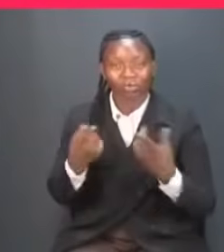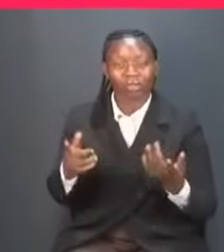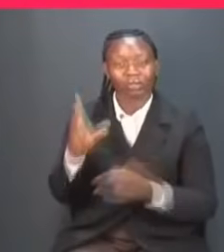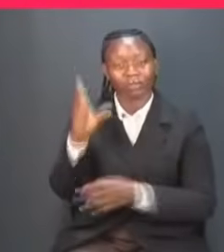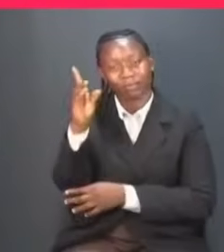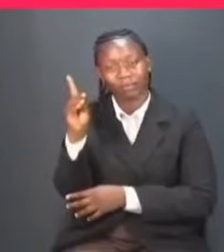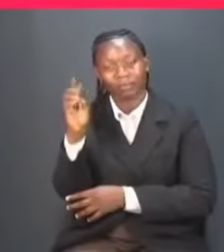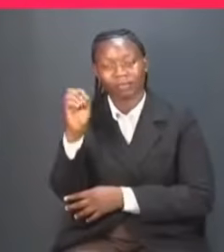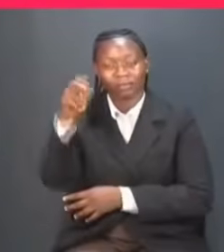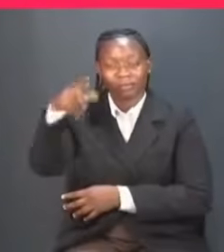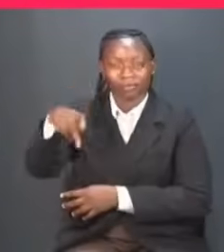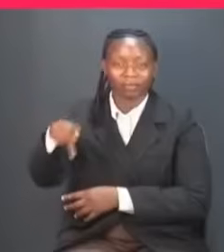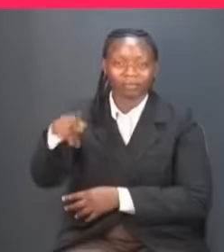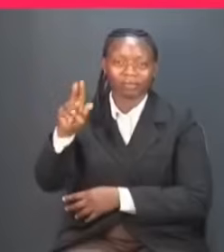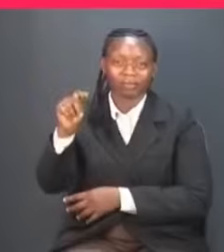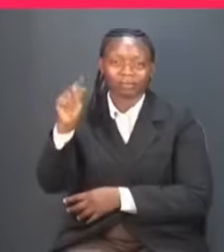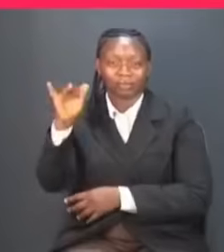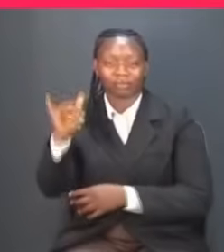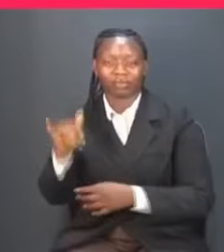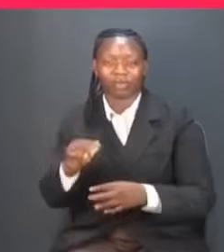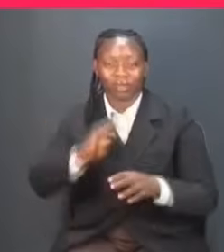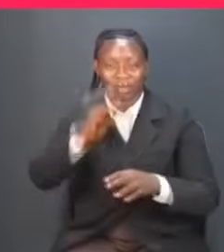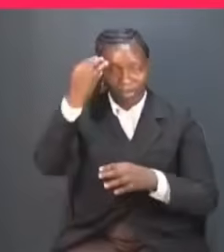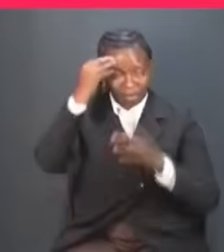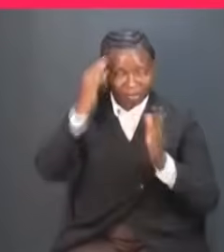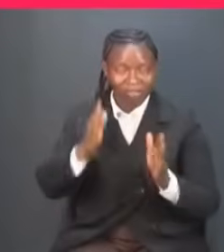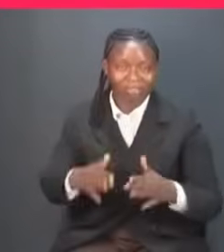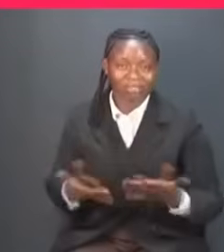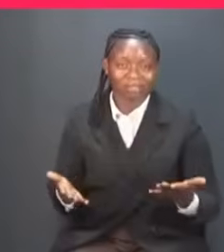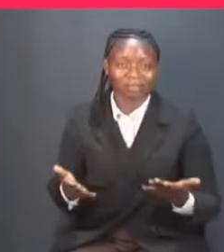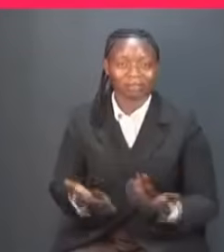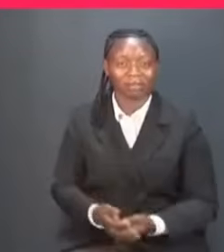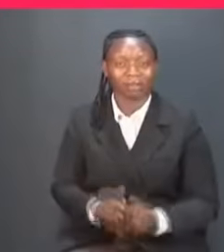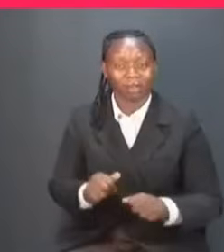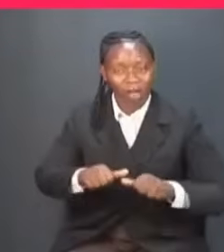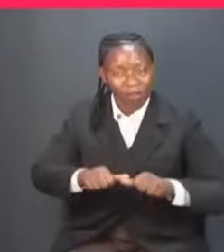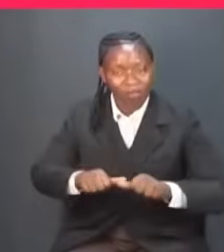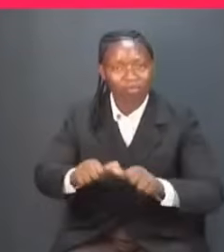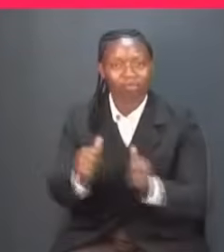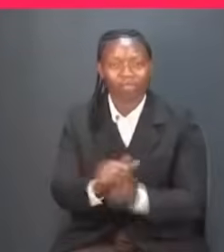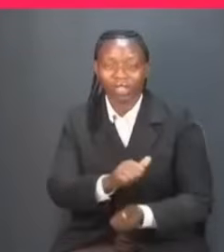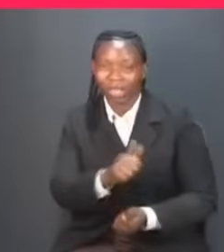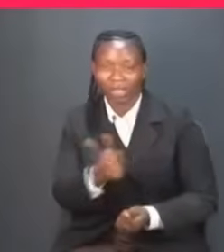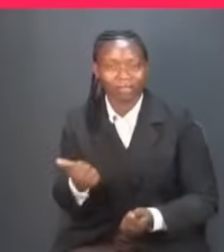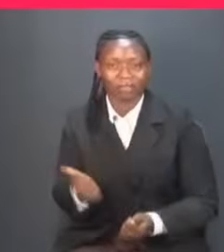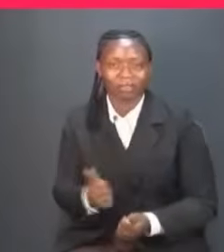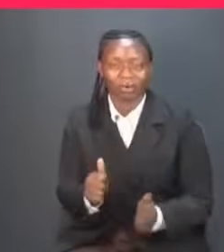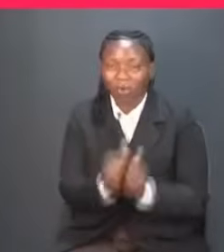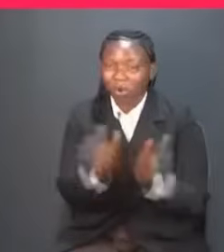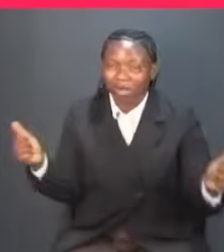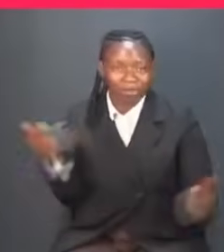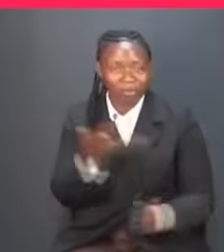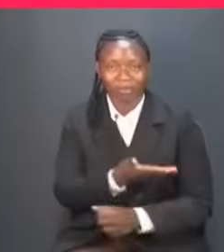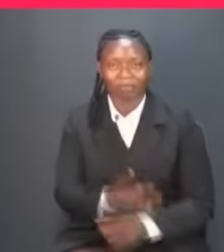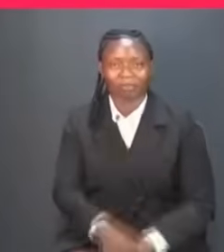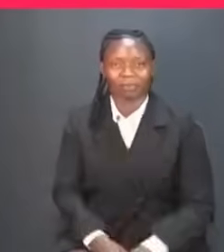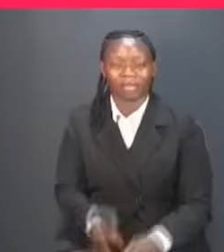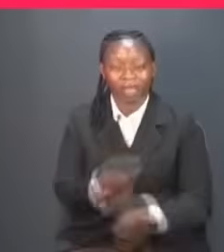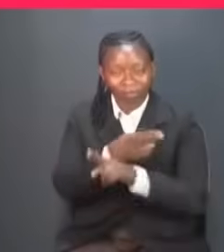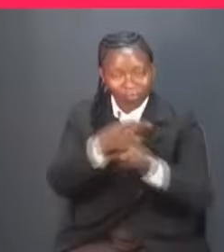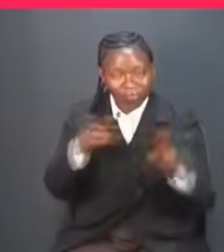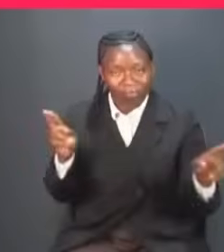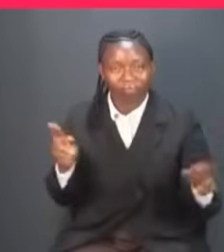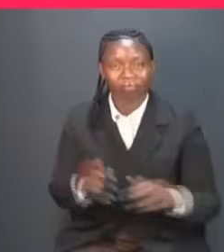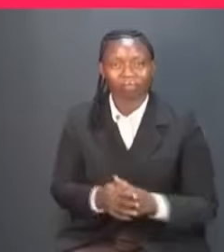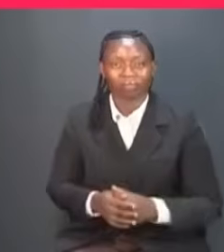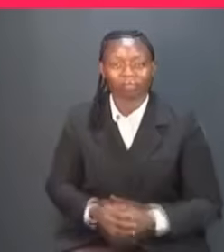deputy ministers. Apart from that, we can move on without them. They are ready,